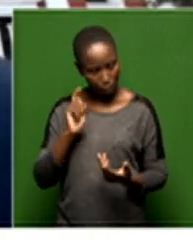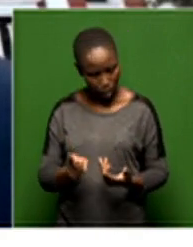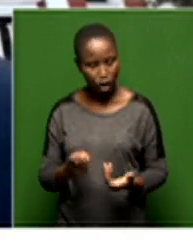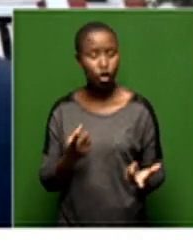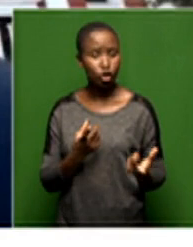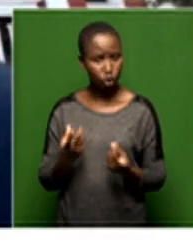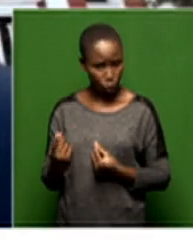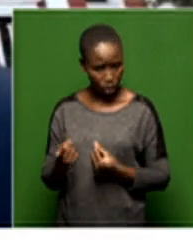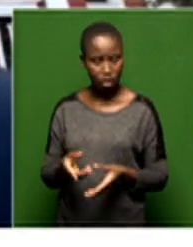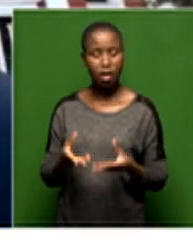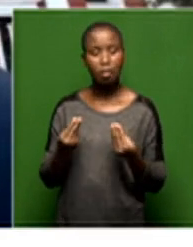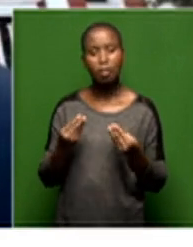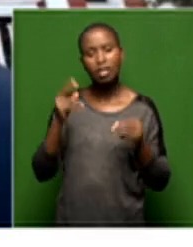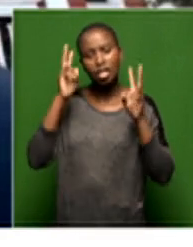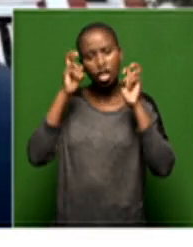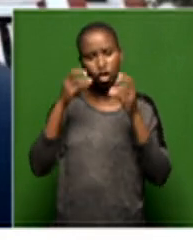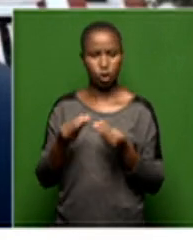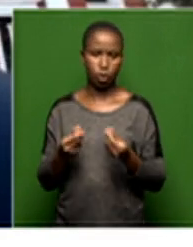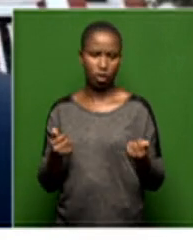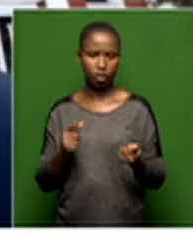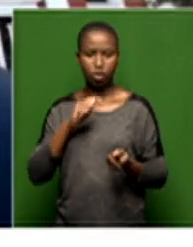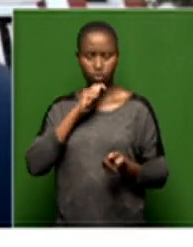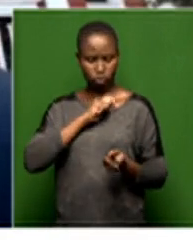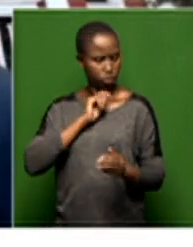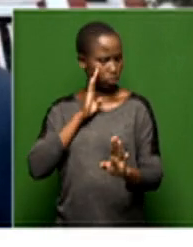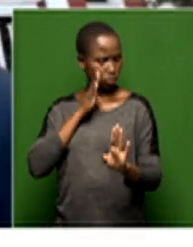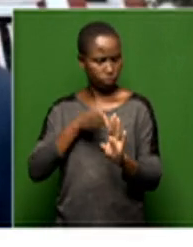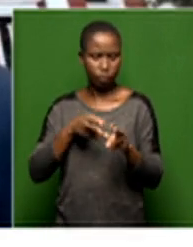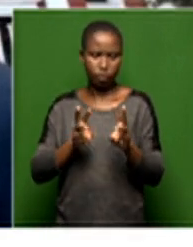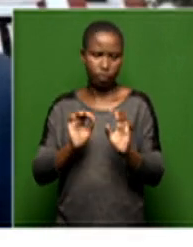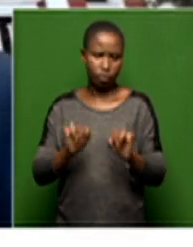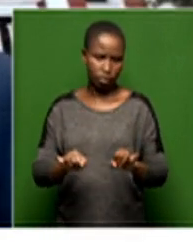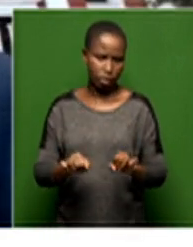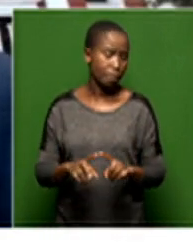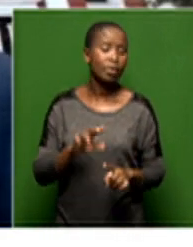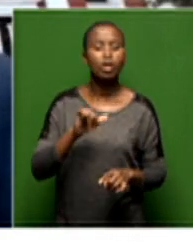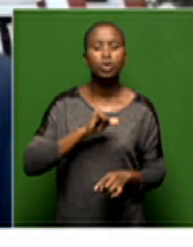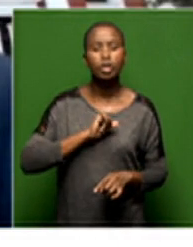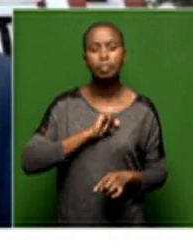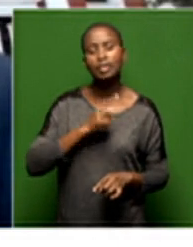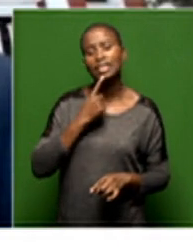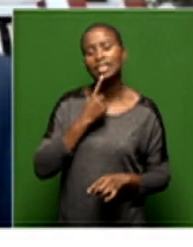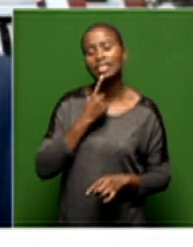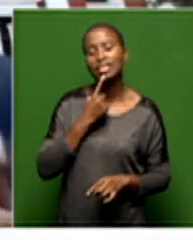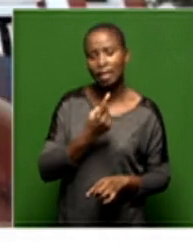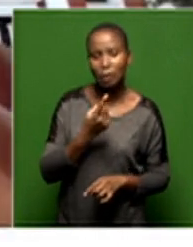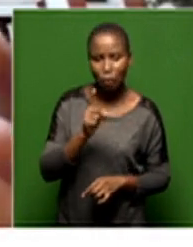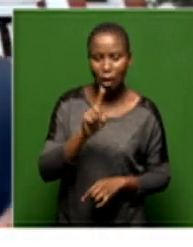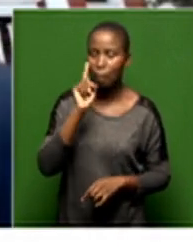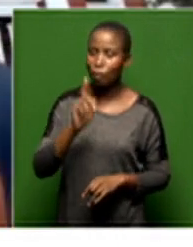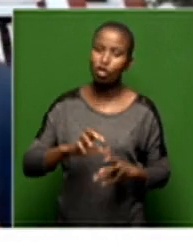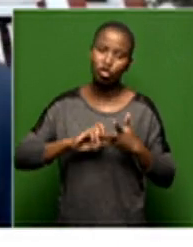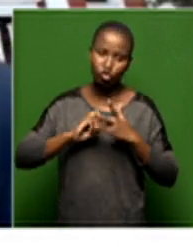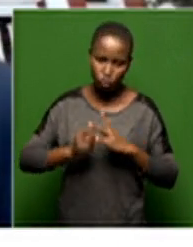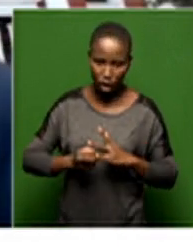issues truthfully, without really. That's why I was saying to you, let's at all time try to bring the